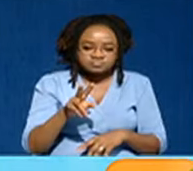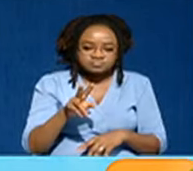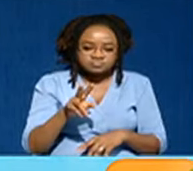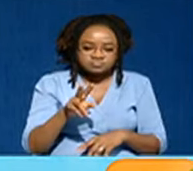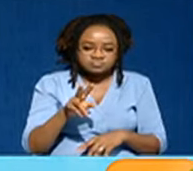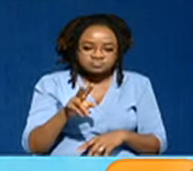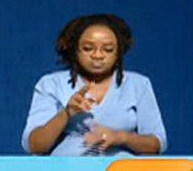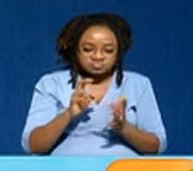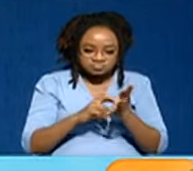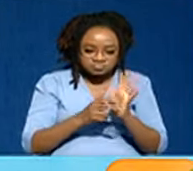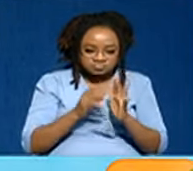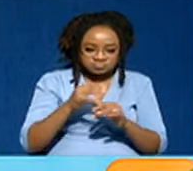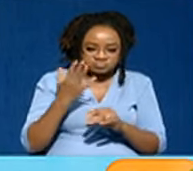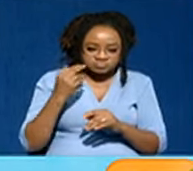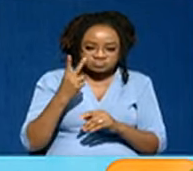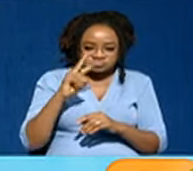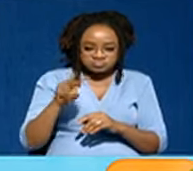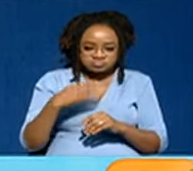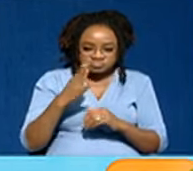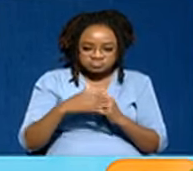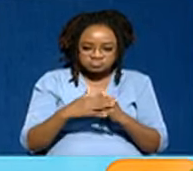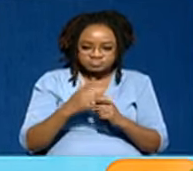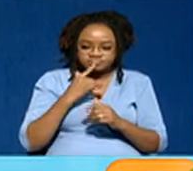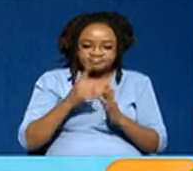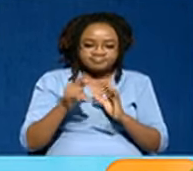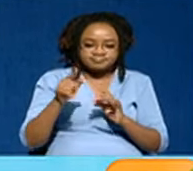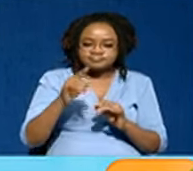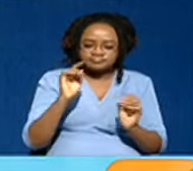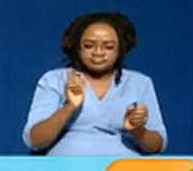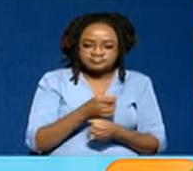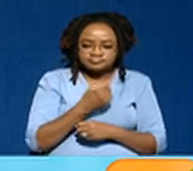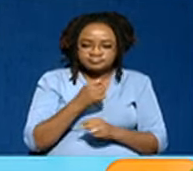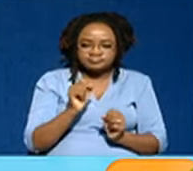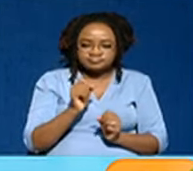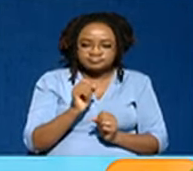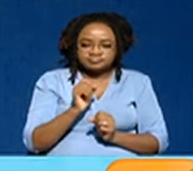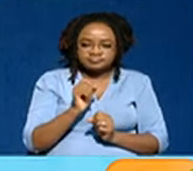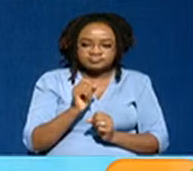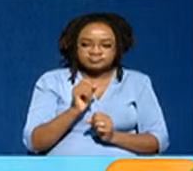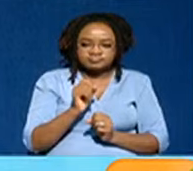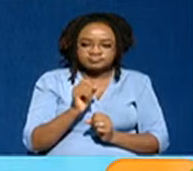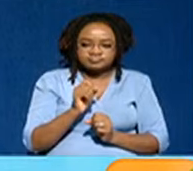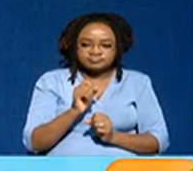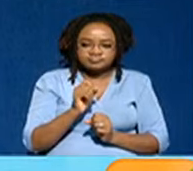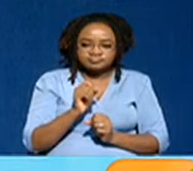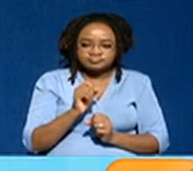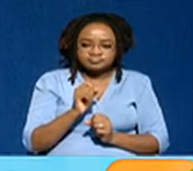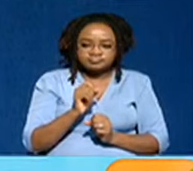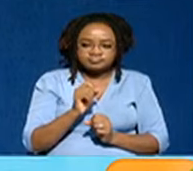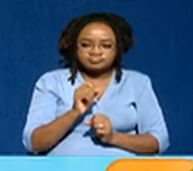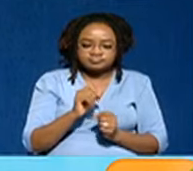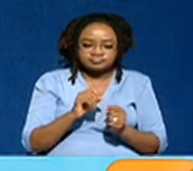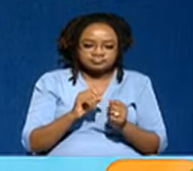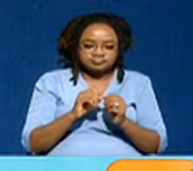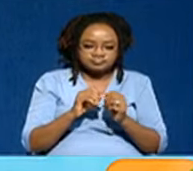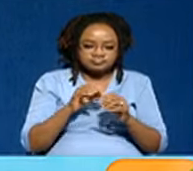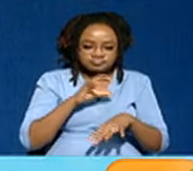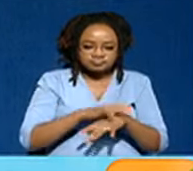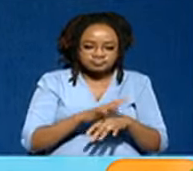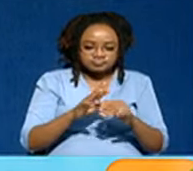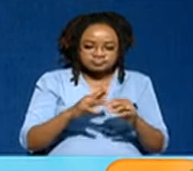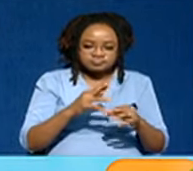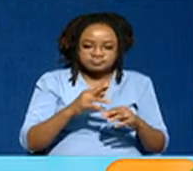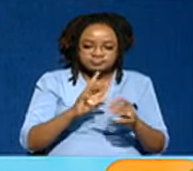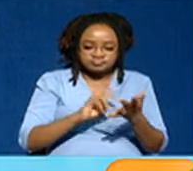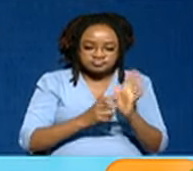2009. The law provides that you cannot actually renew a contract more than once. So